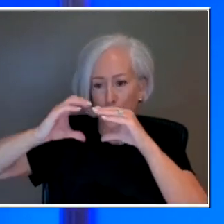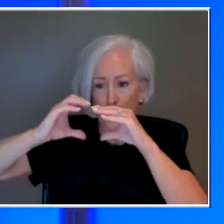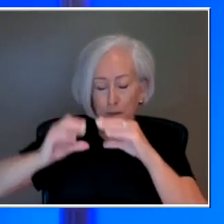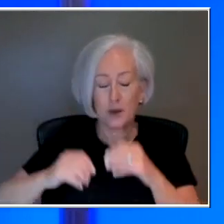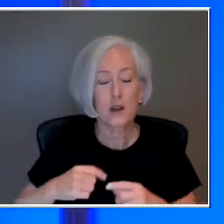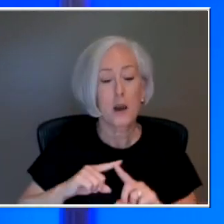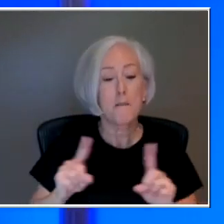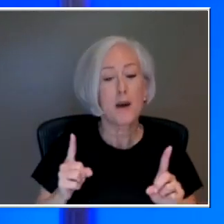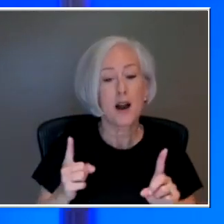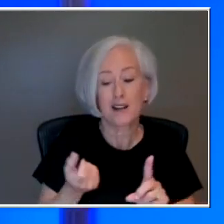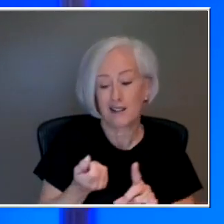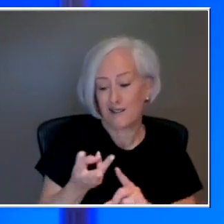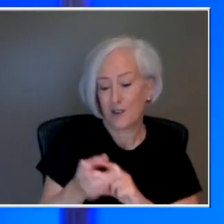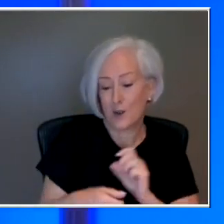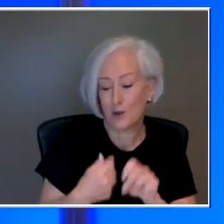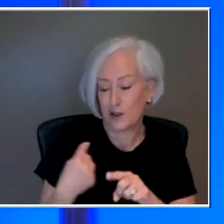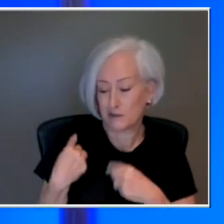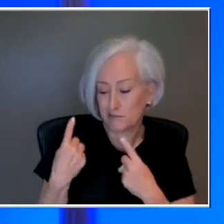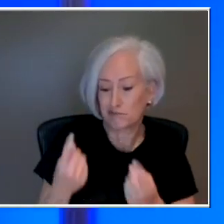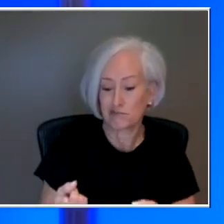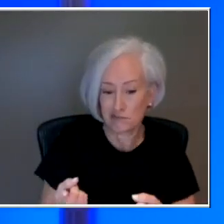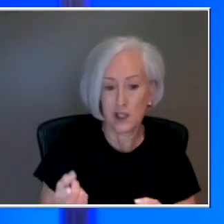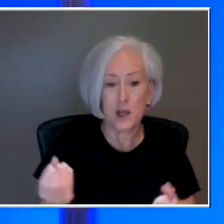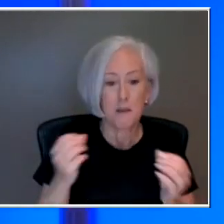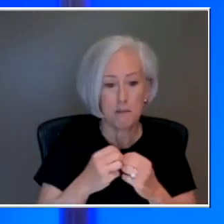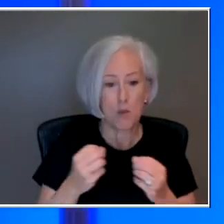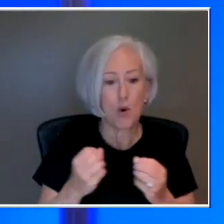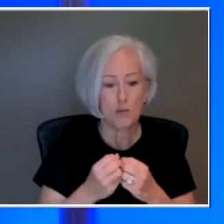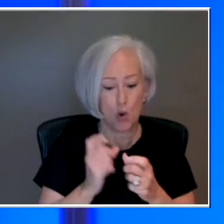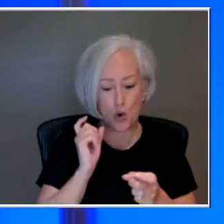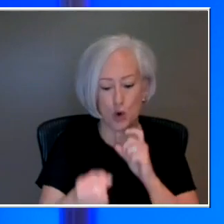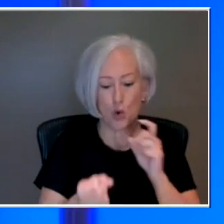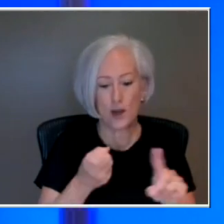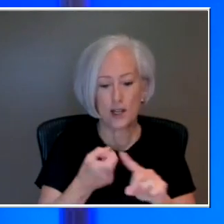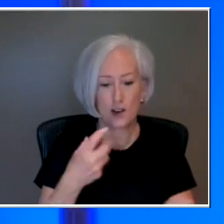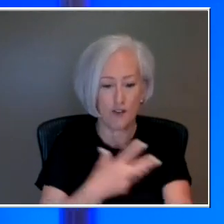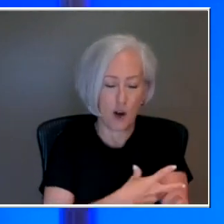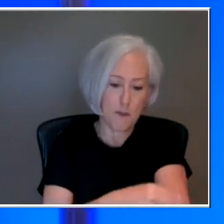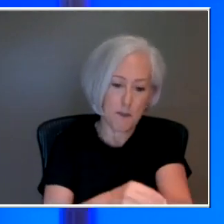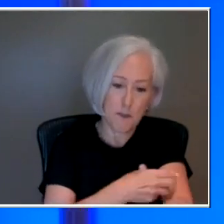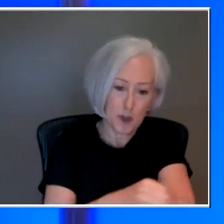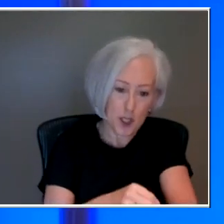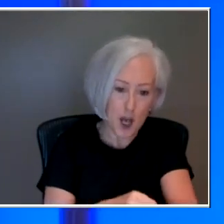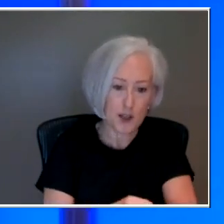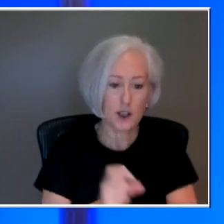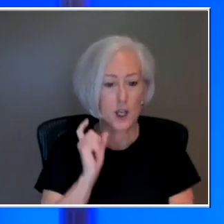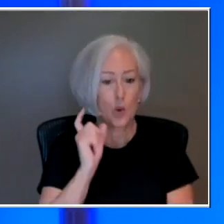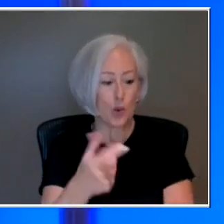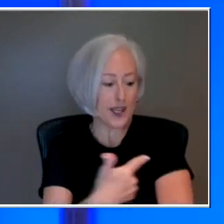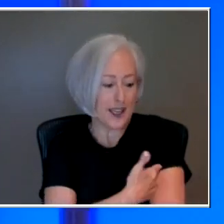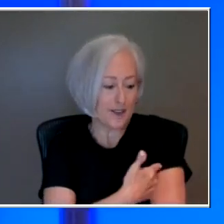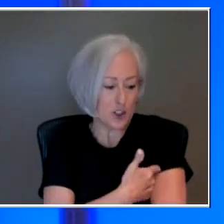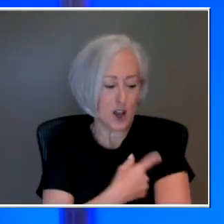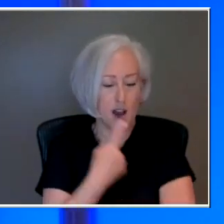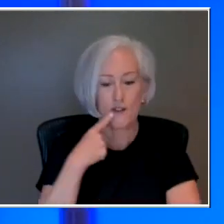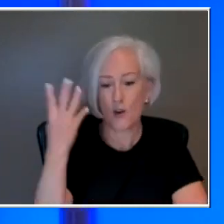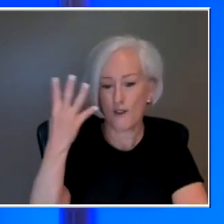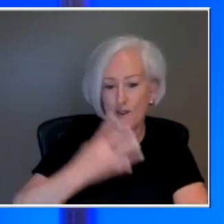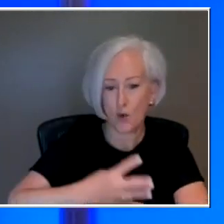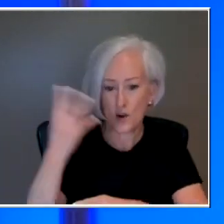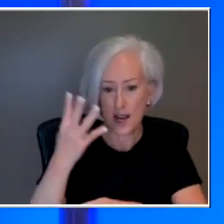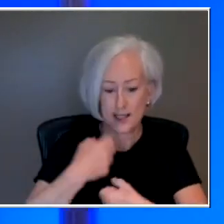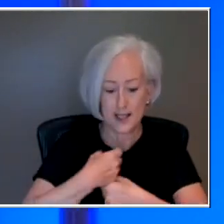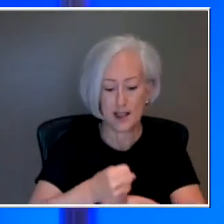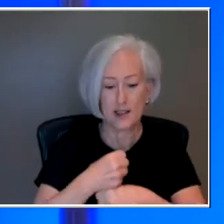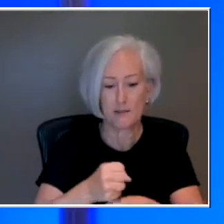more and more donations are being done from the blood, where we give a growth factor injection for 4 days. That makes the stem cells come out into the